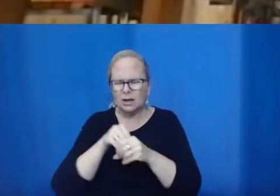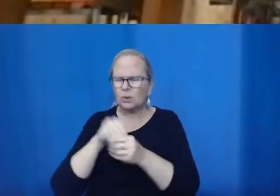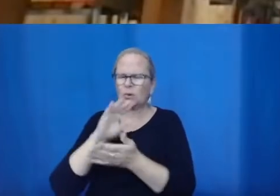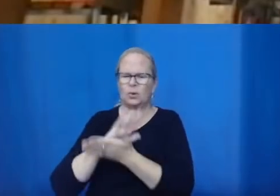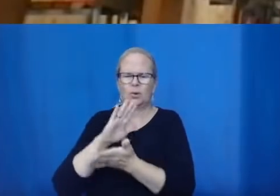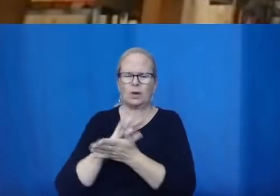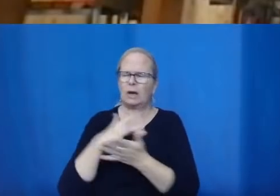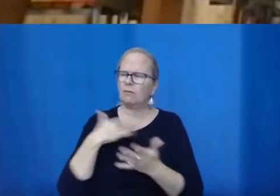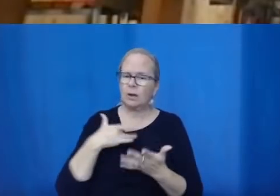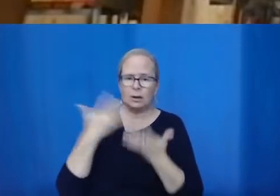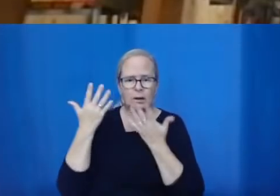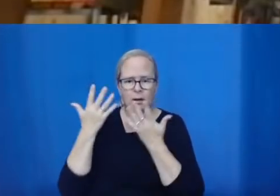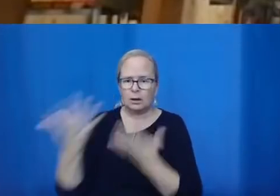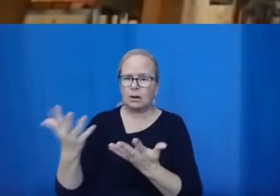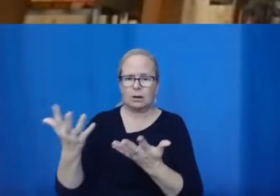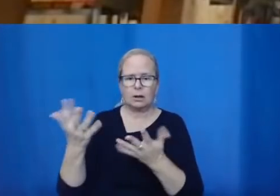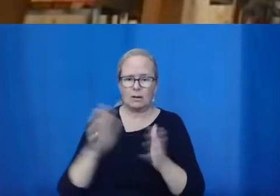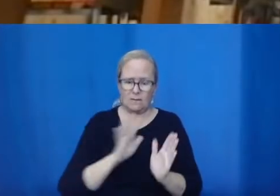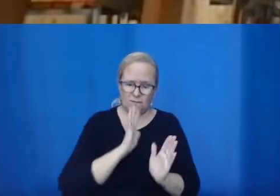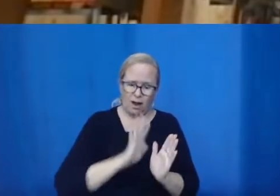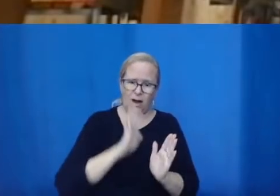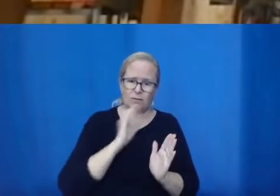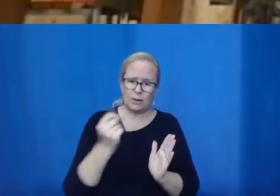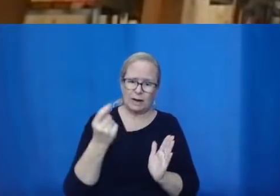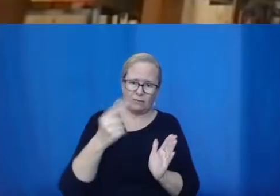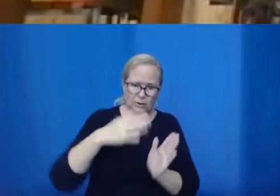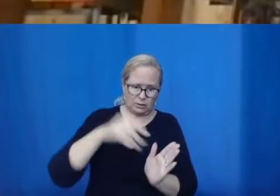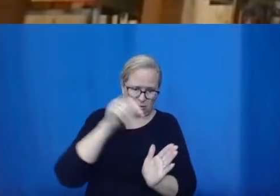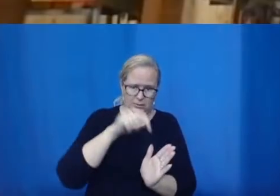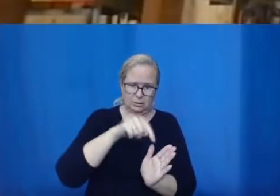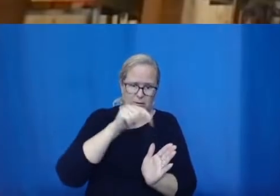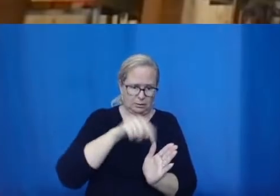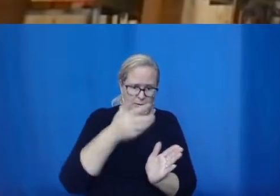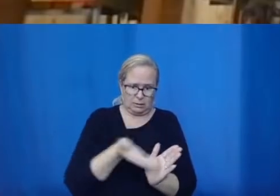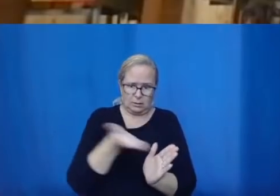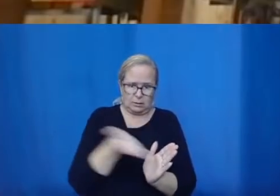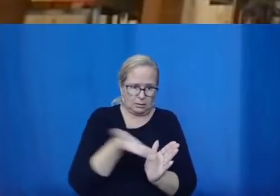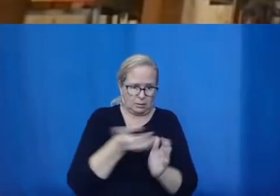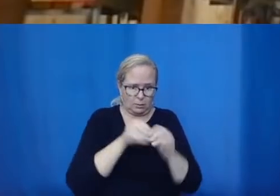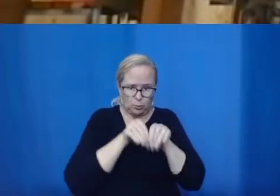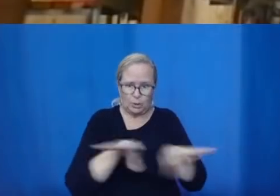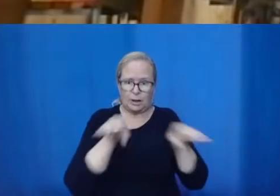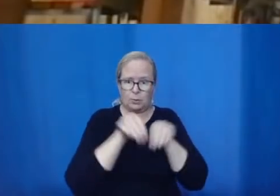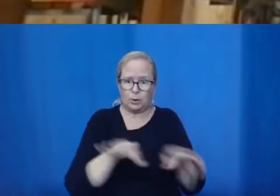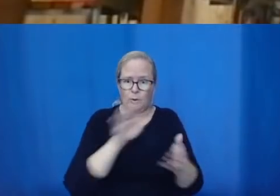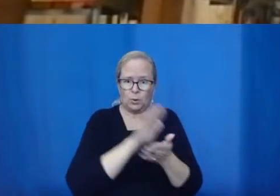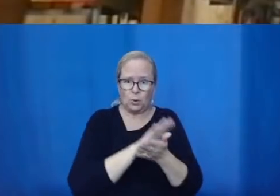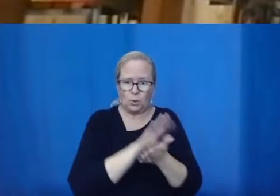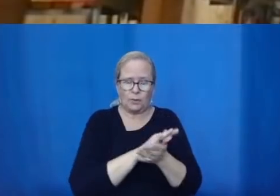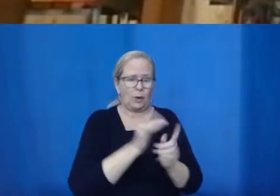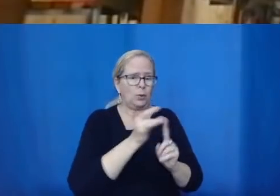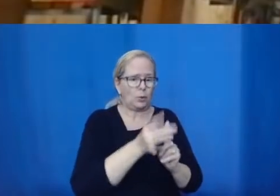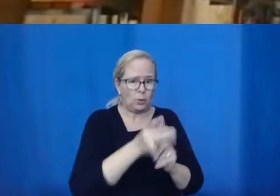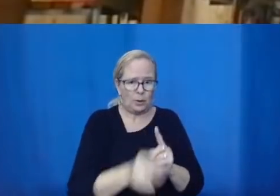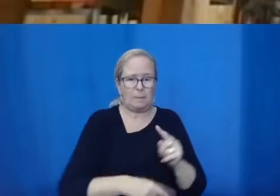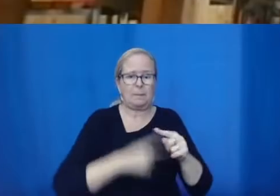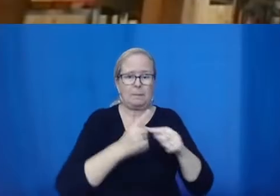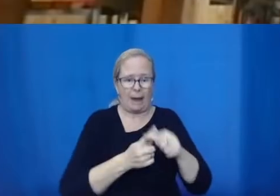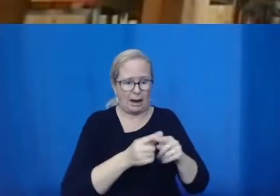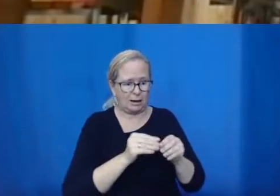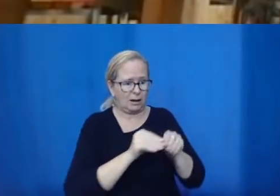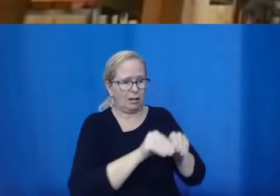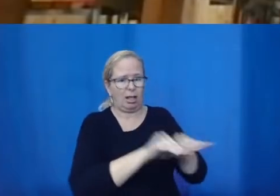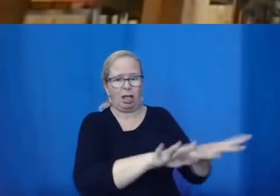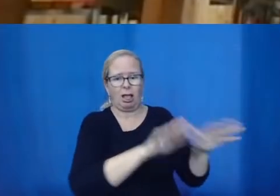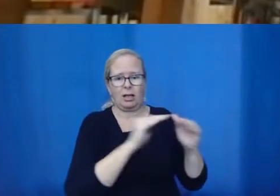and the transmission in the community. They continue to pretend it's not a big deal, that they had no responsibility, even though all these kids who were unvaccinated